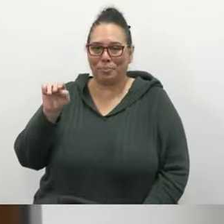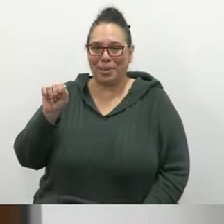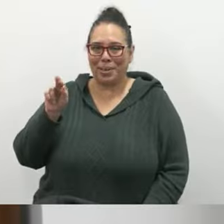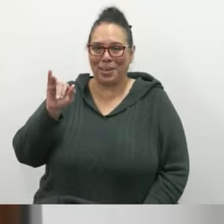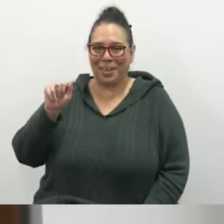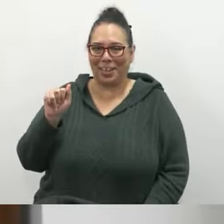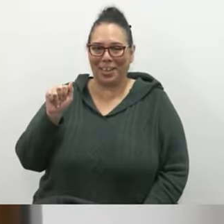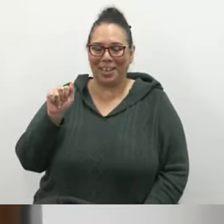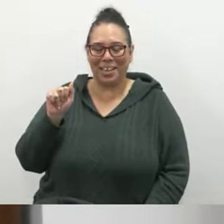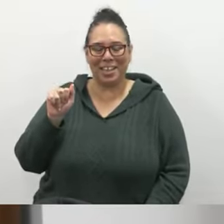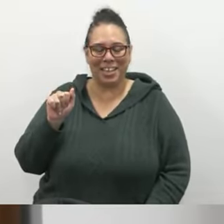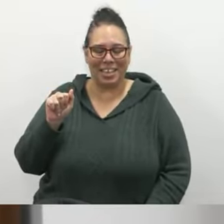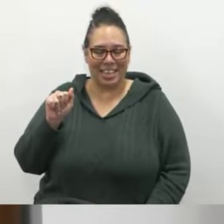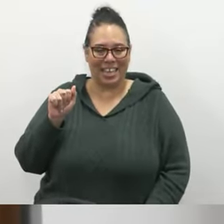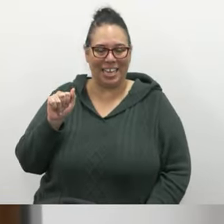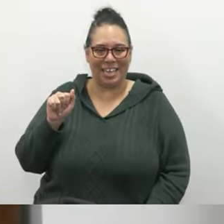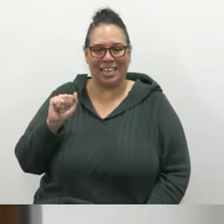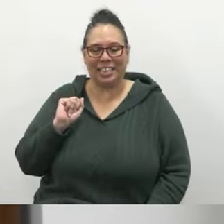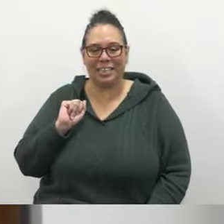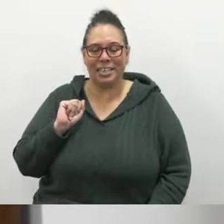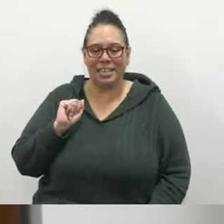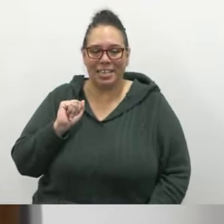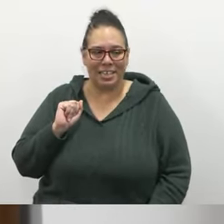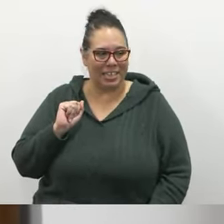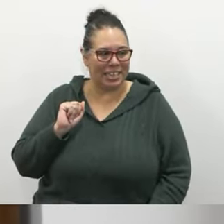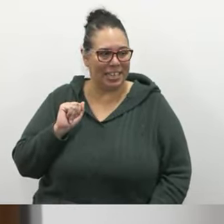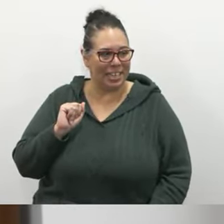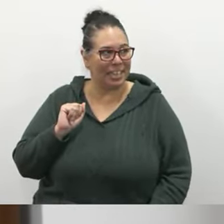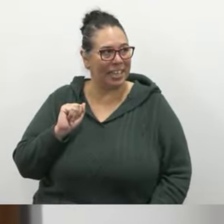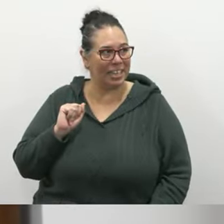Logan Vallanos-Healy.